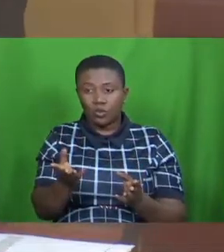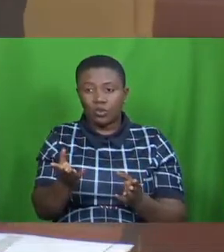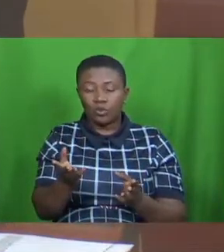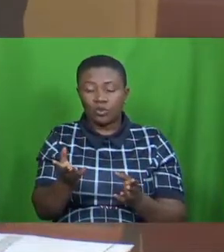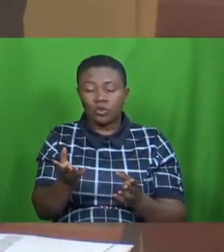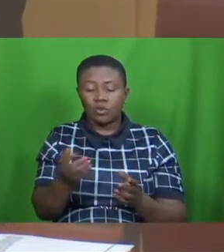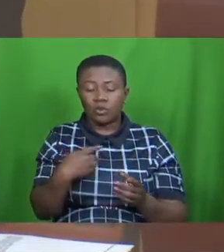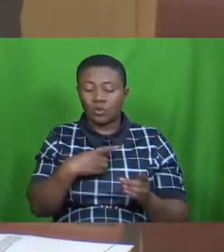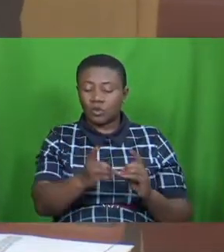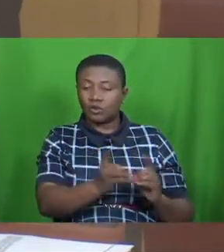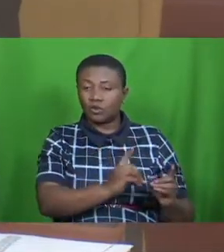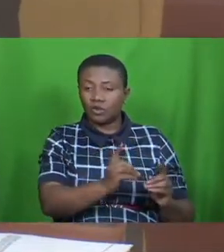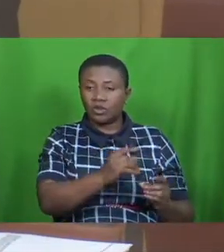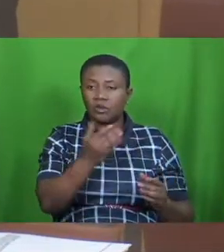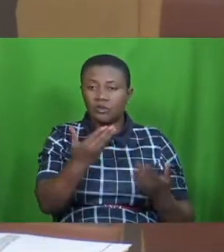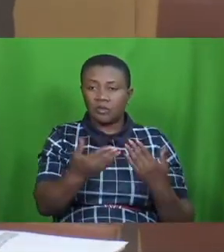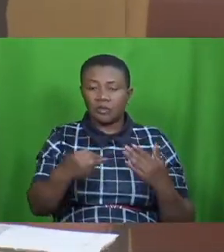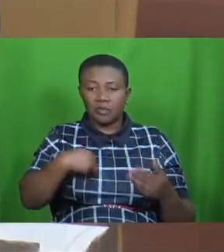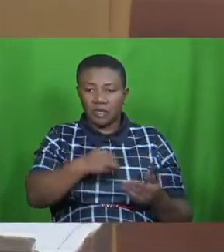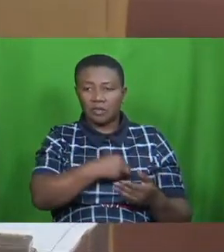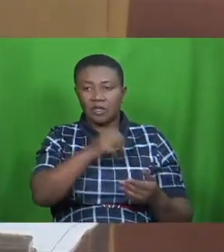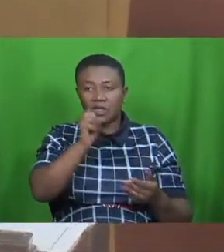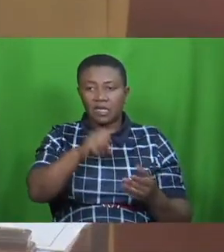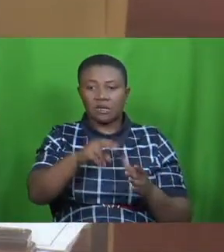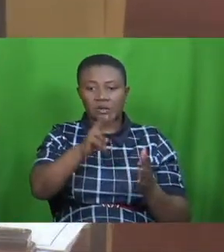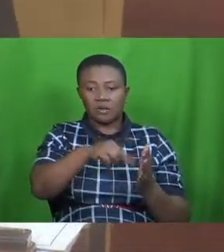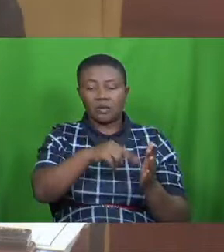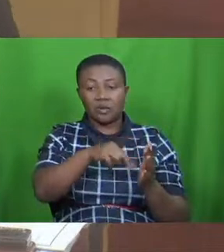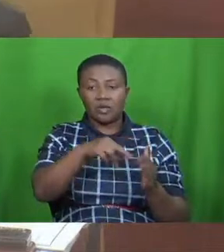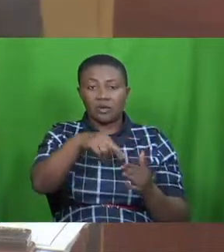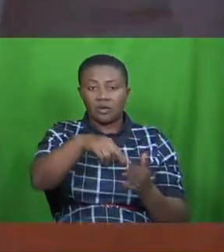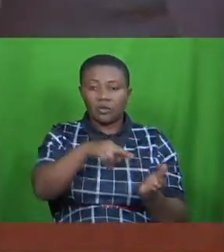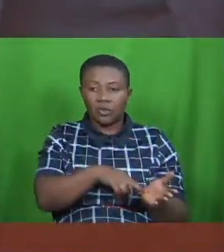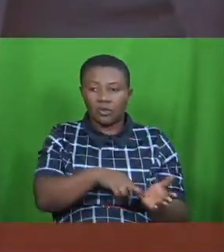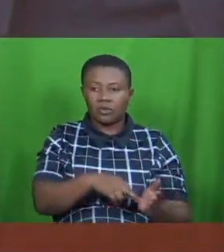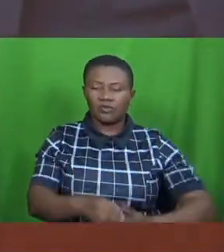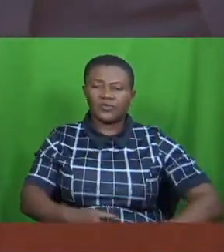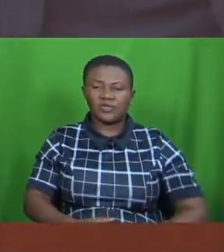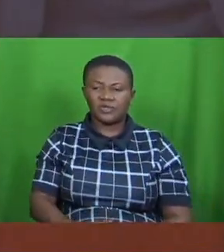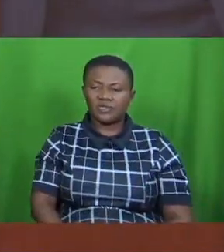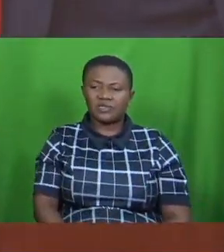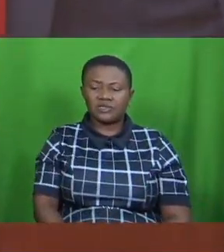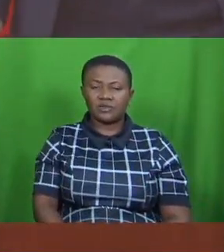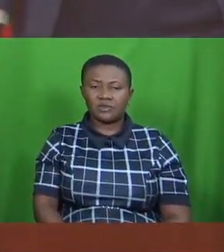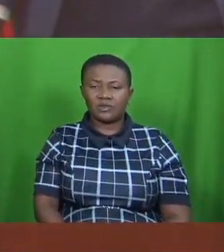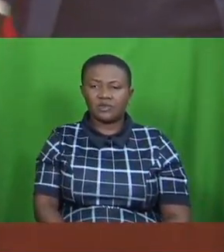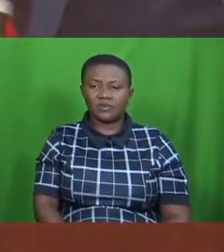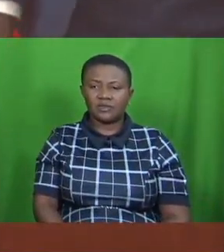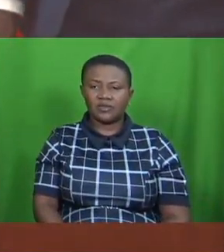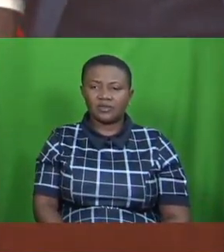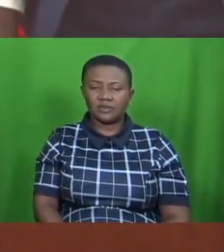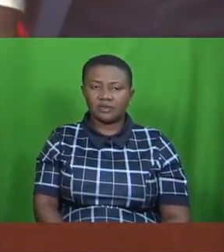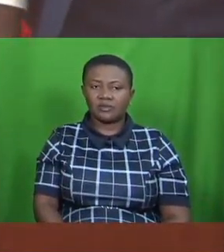going through the reports. So thank you so much. Yes.